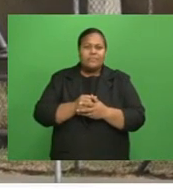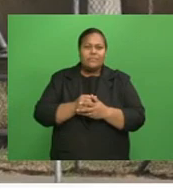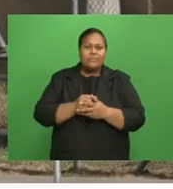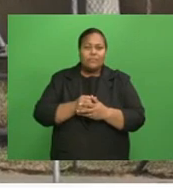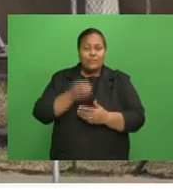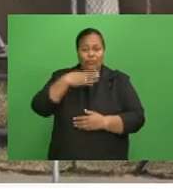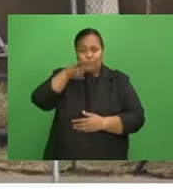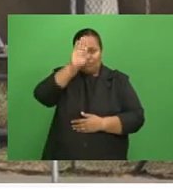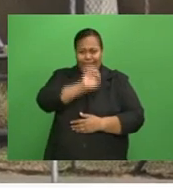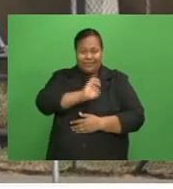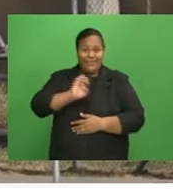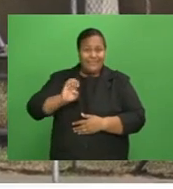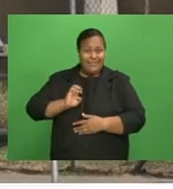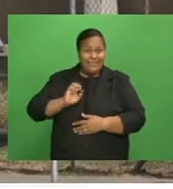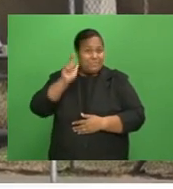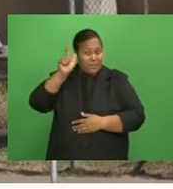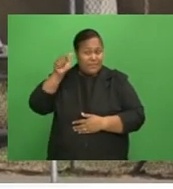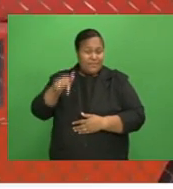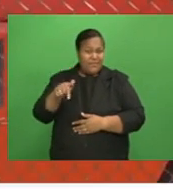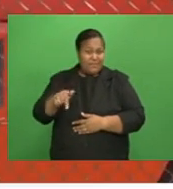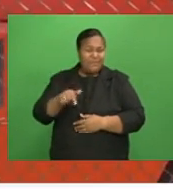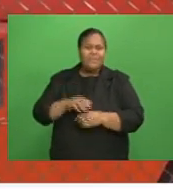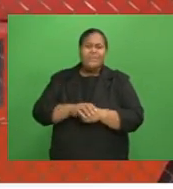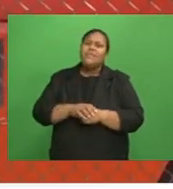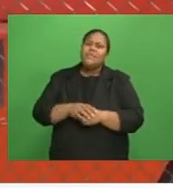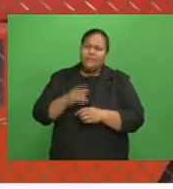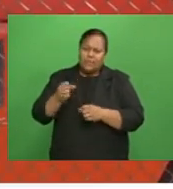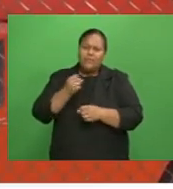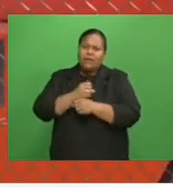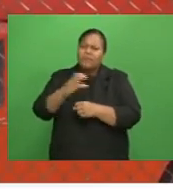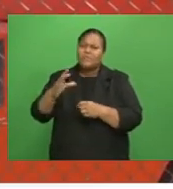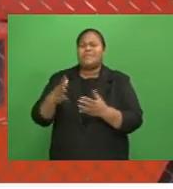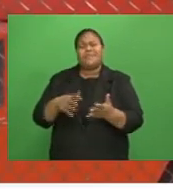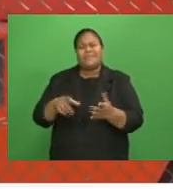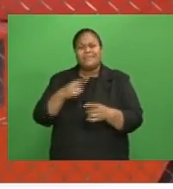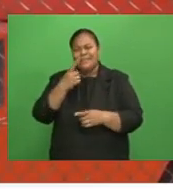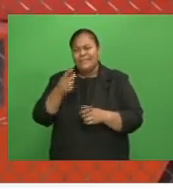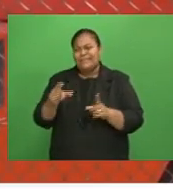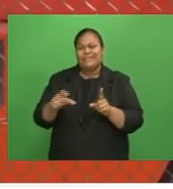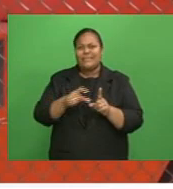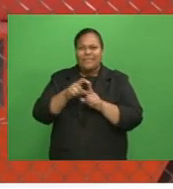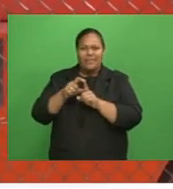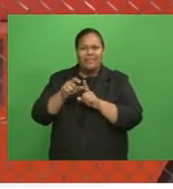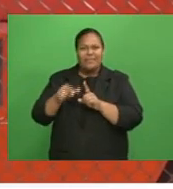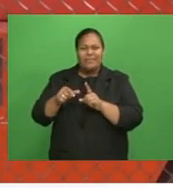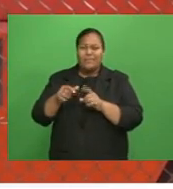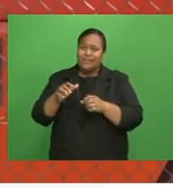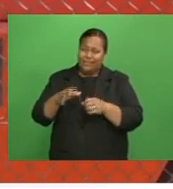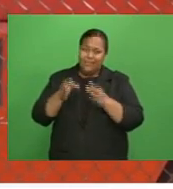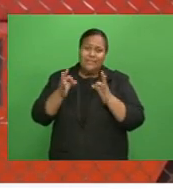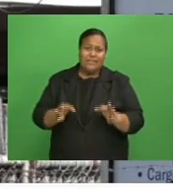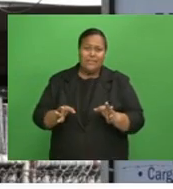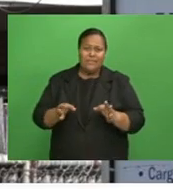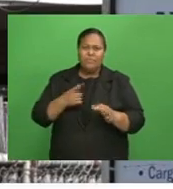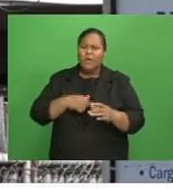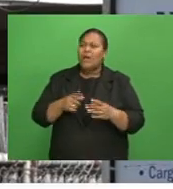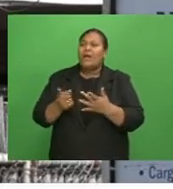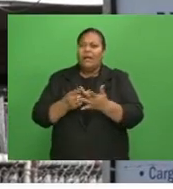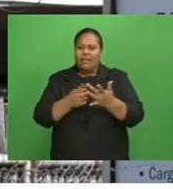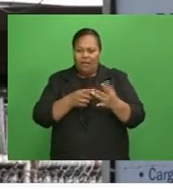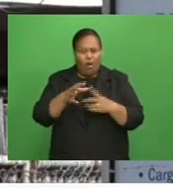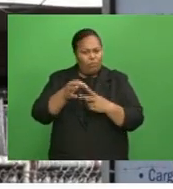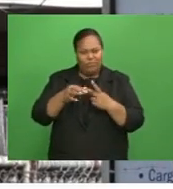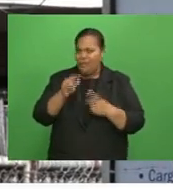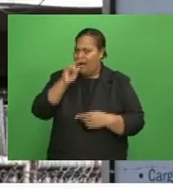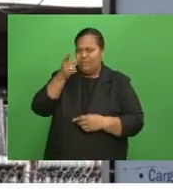the company noted that this was a very difficult decision to make and only made after exhausting all other options.